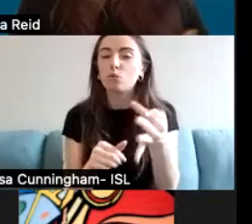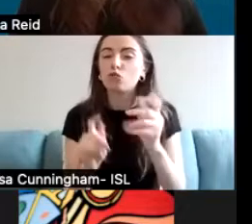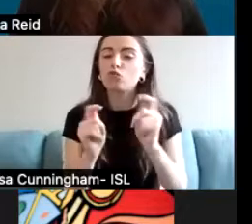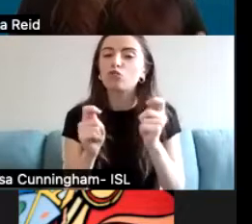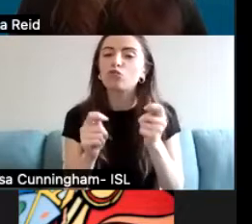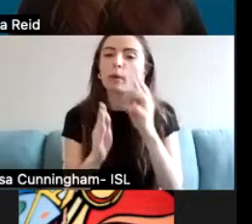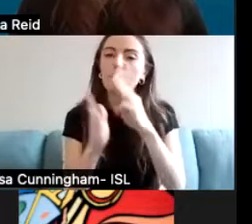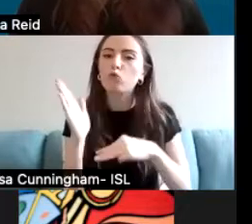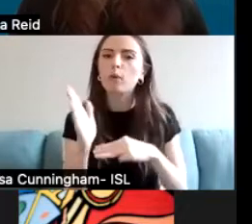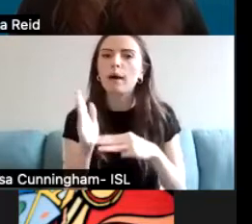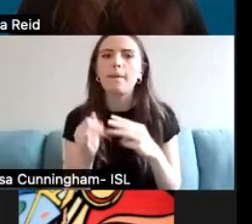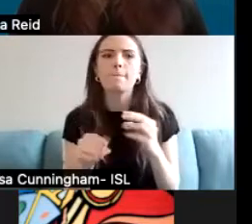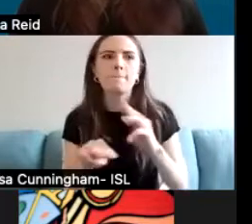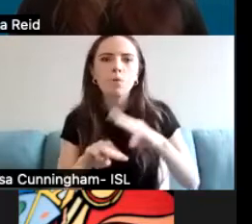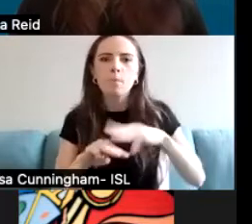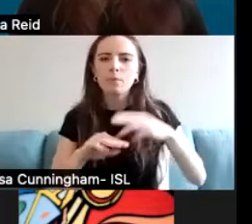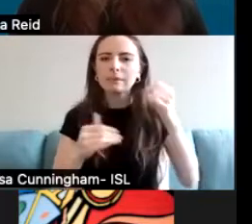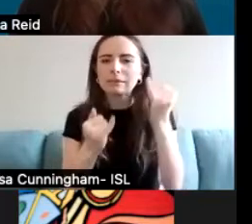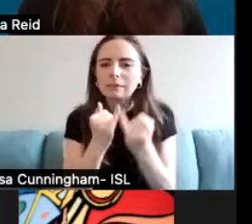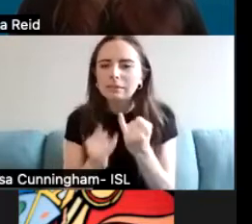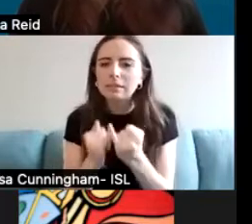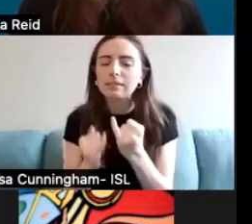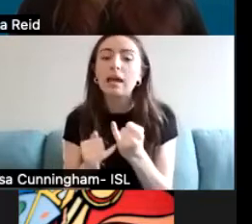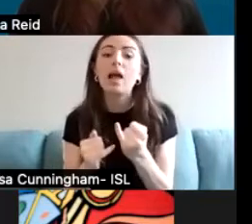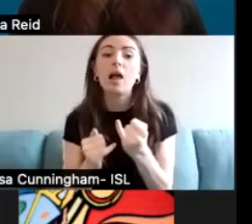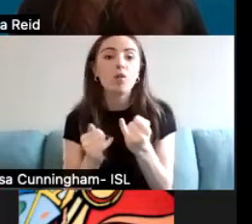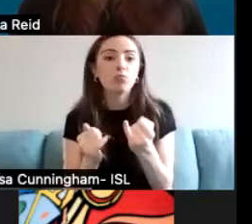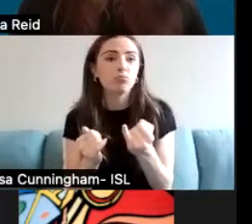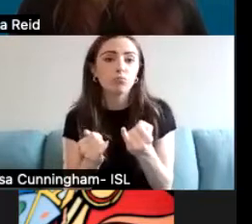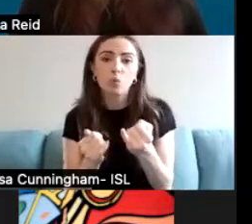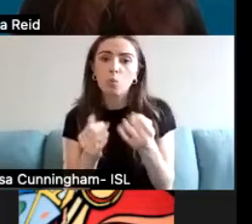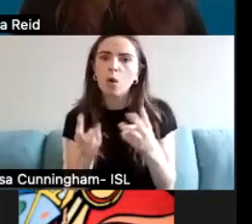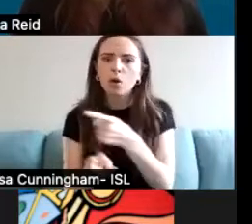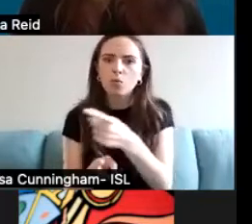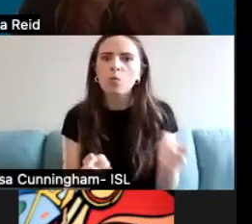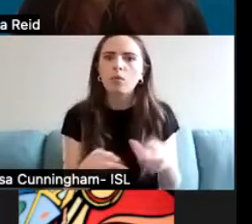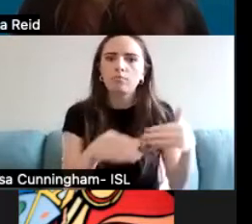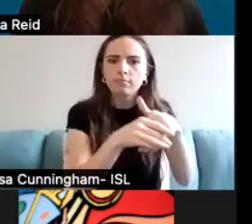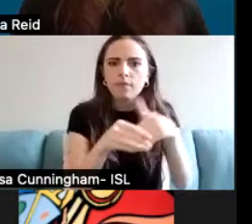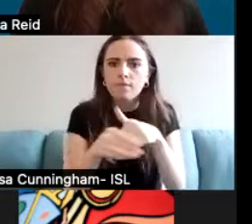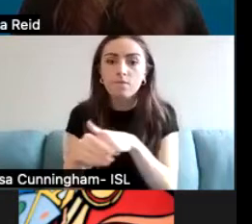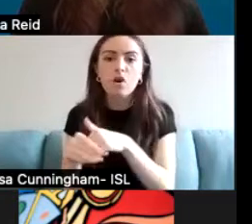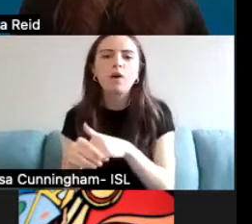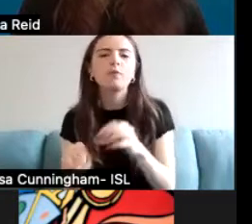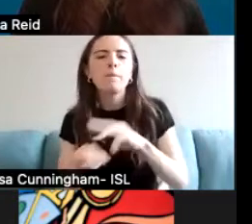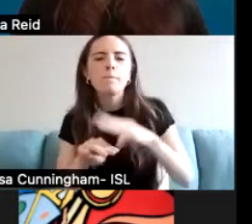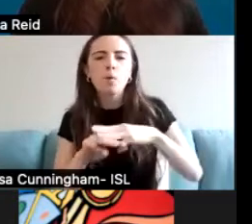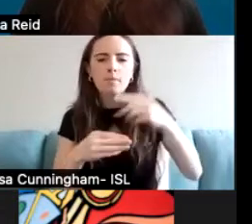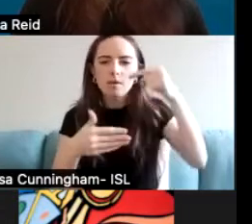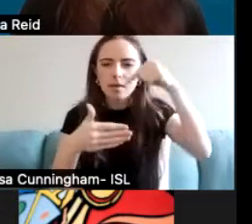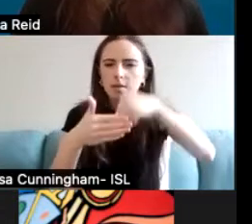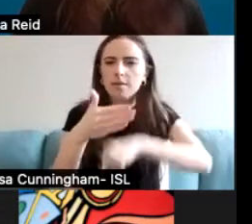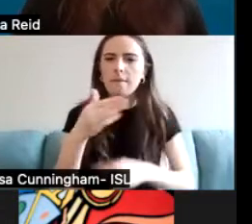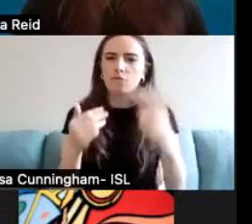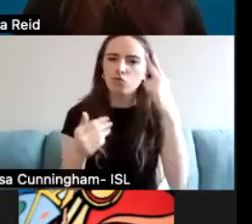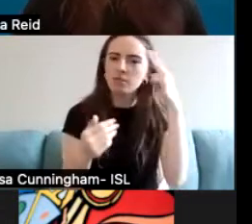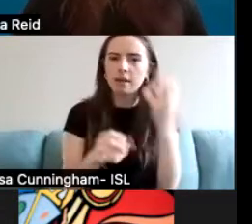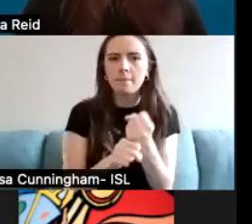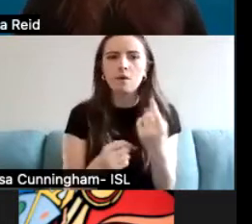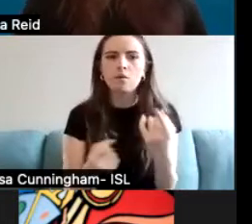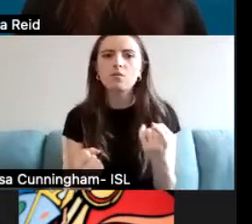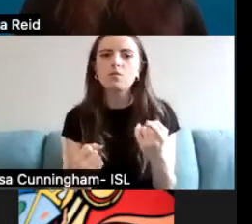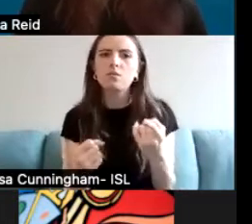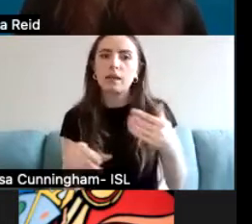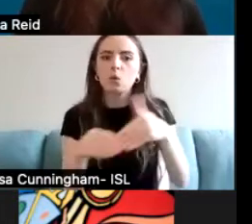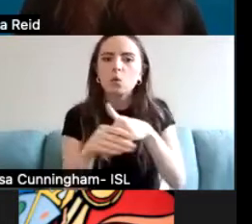months that we would encourage companies to take part in, to get a little bit more of an in-depth understanding of this